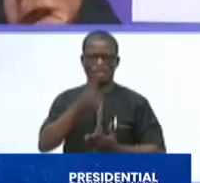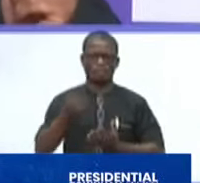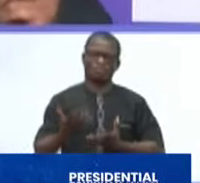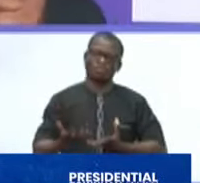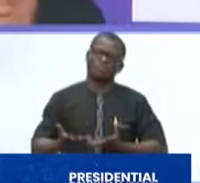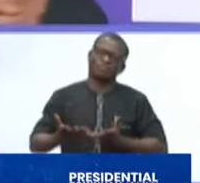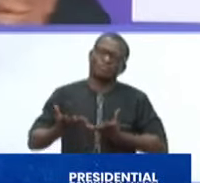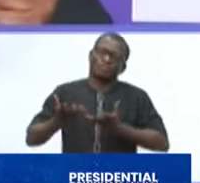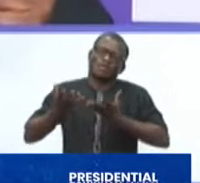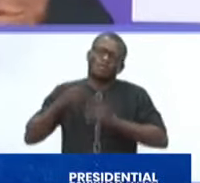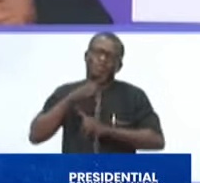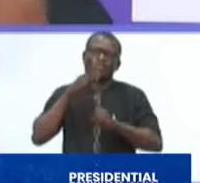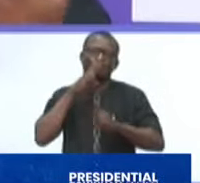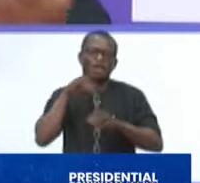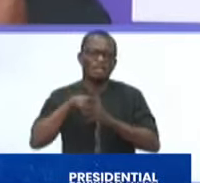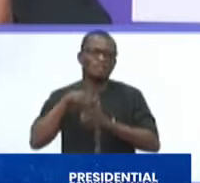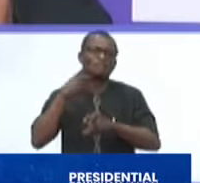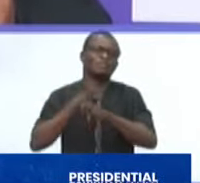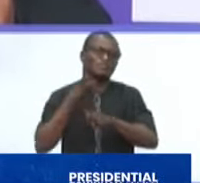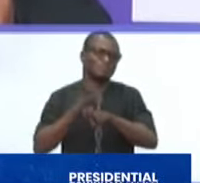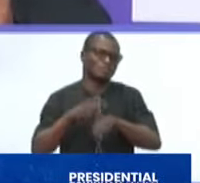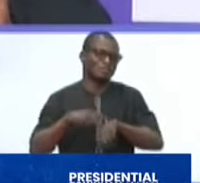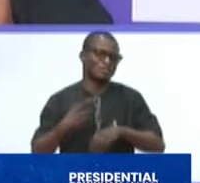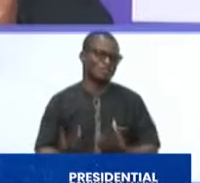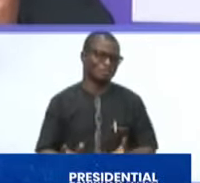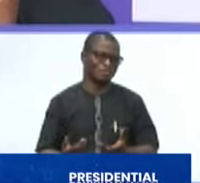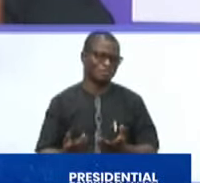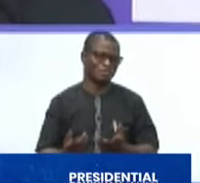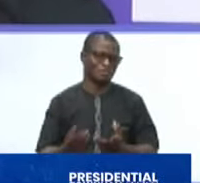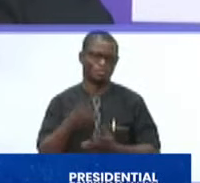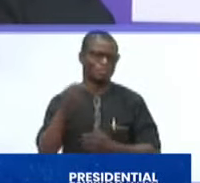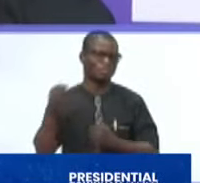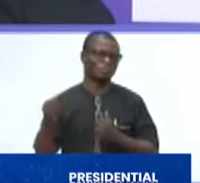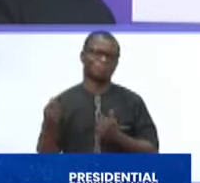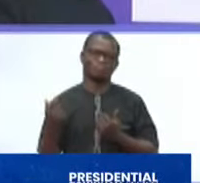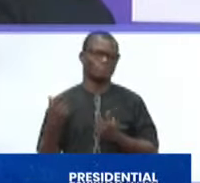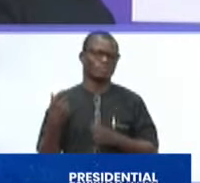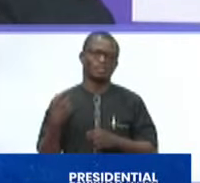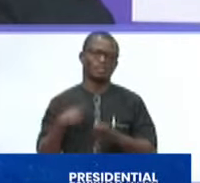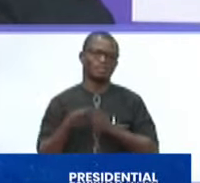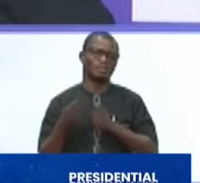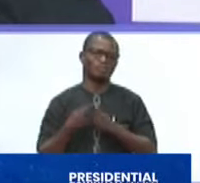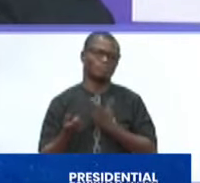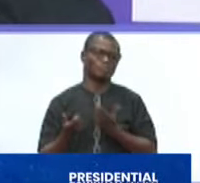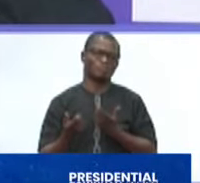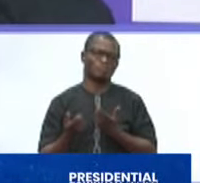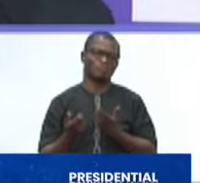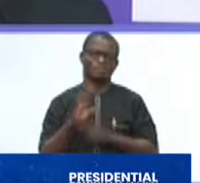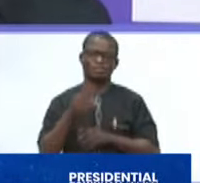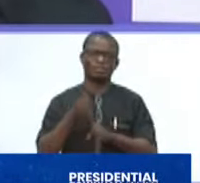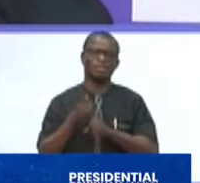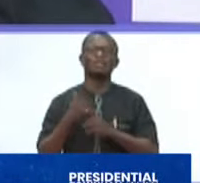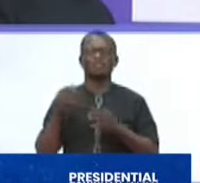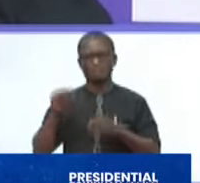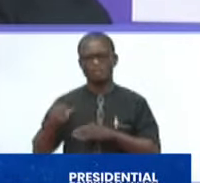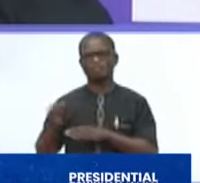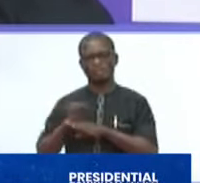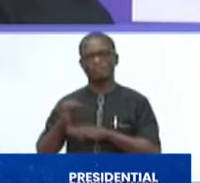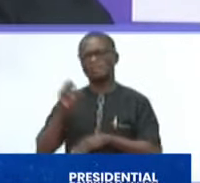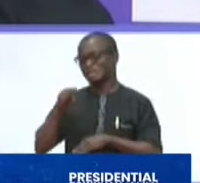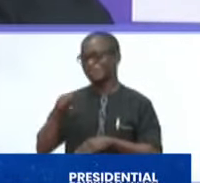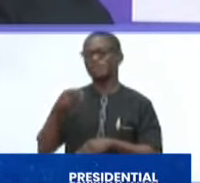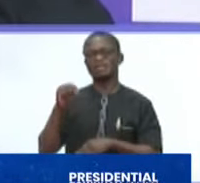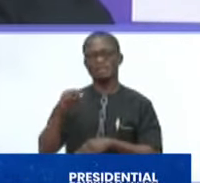in difficulty. Then you crush yourself. But involvement, yes. We need them. It's about their